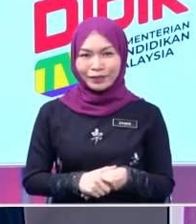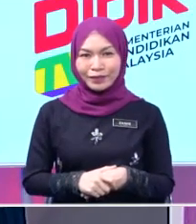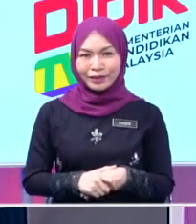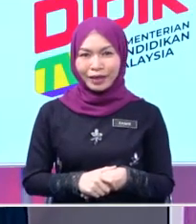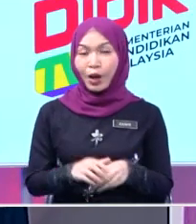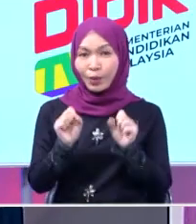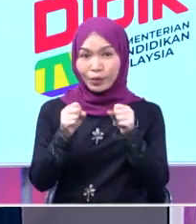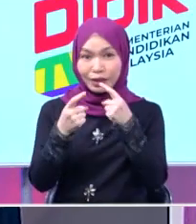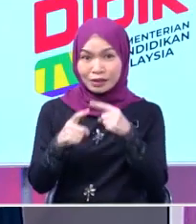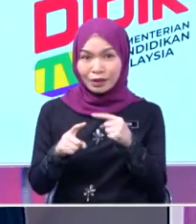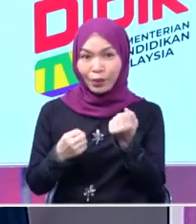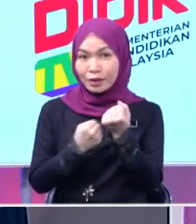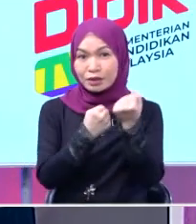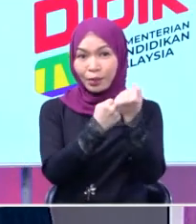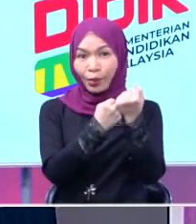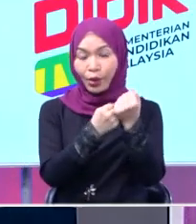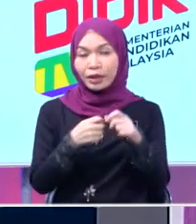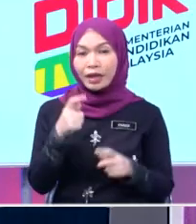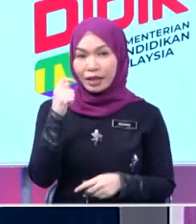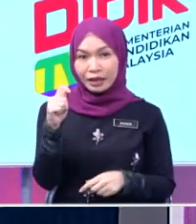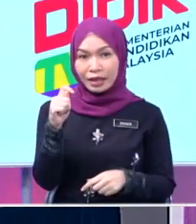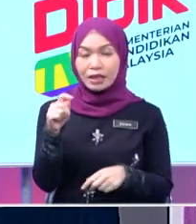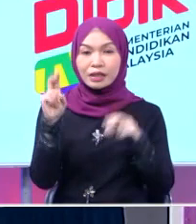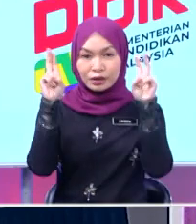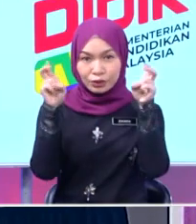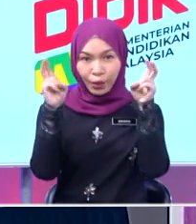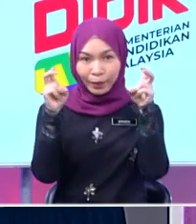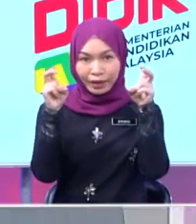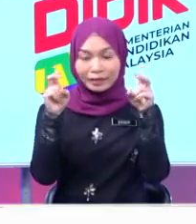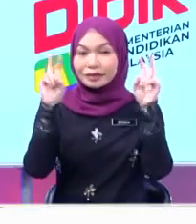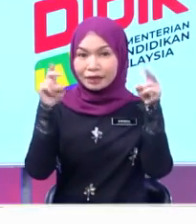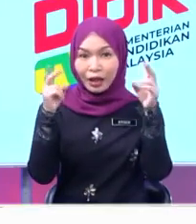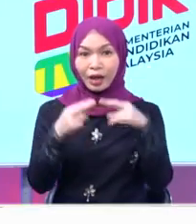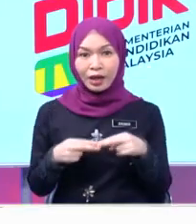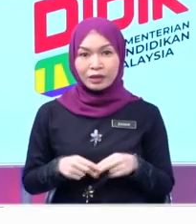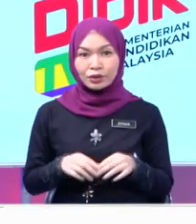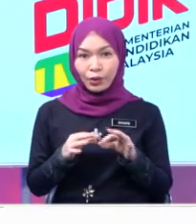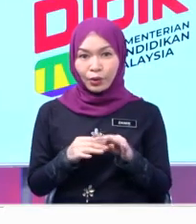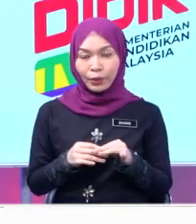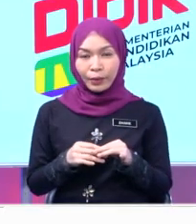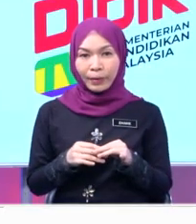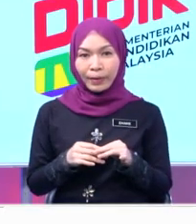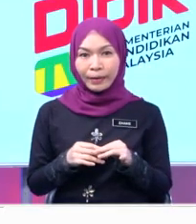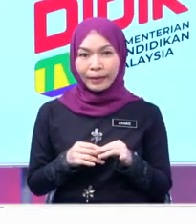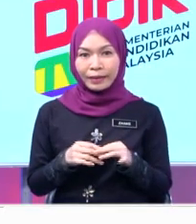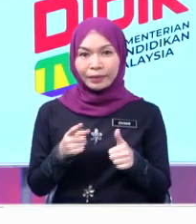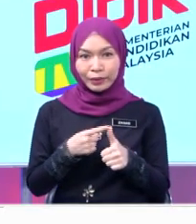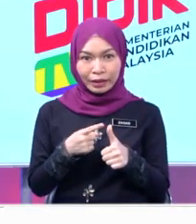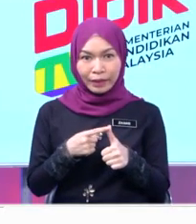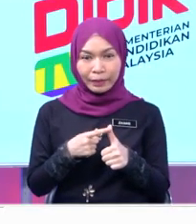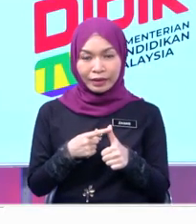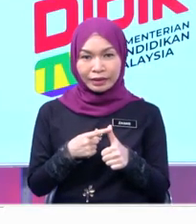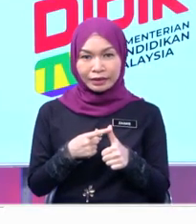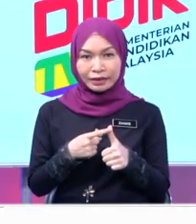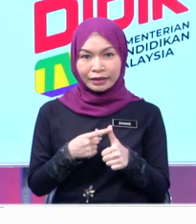topic. It's not really the main topic. The main topic is actually keeping animals in